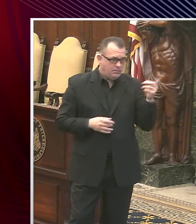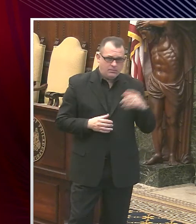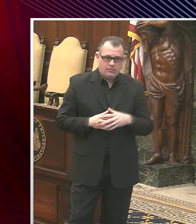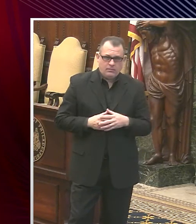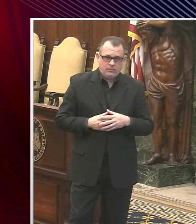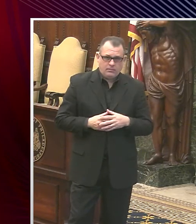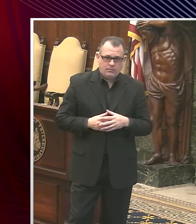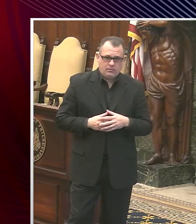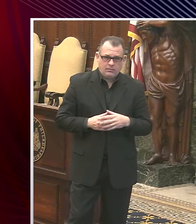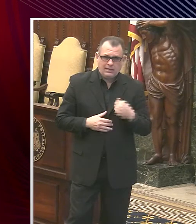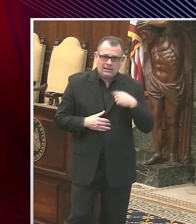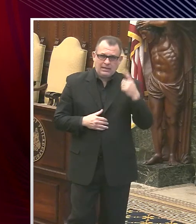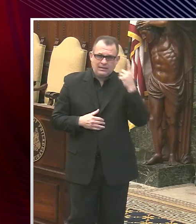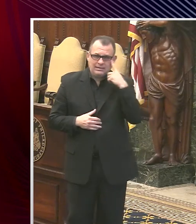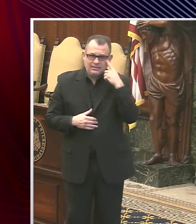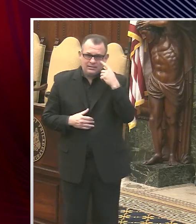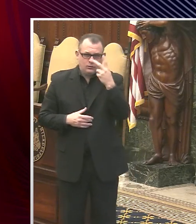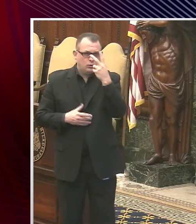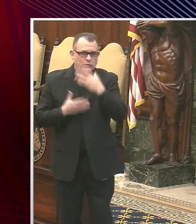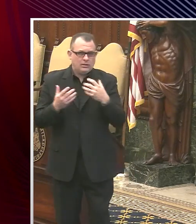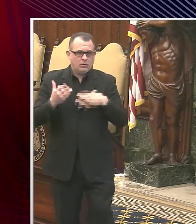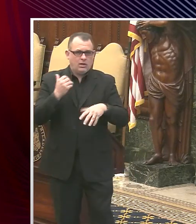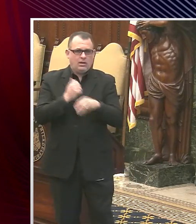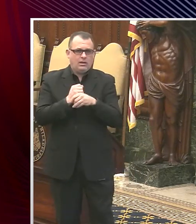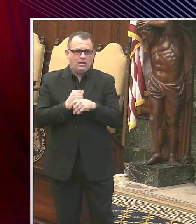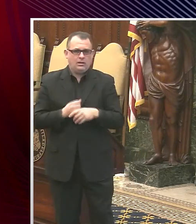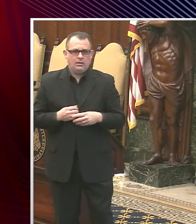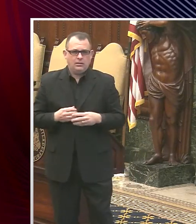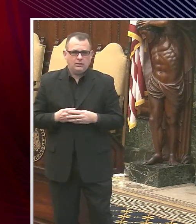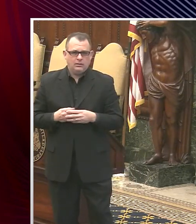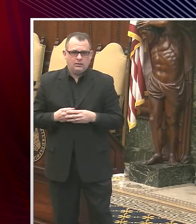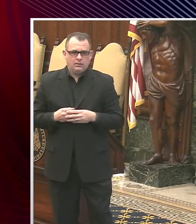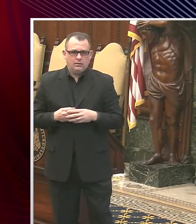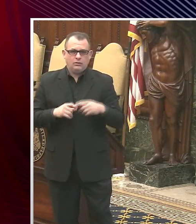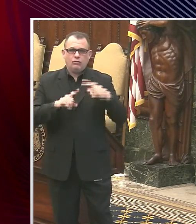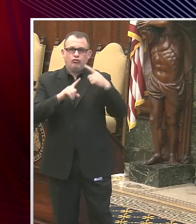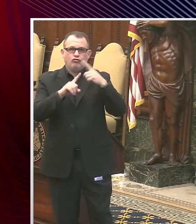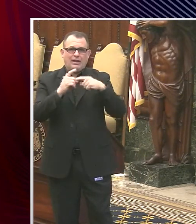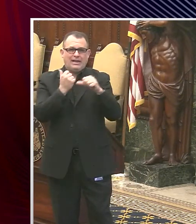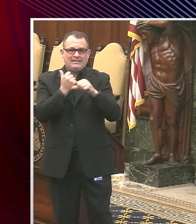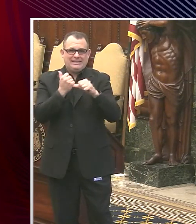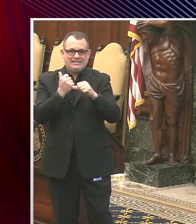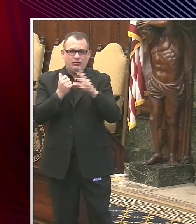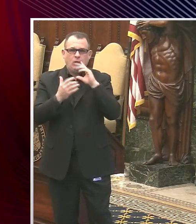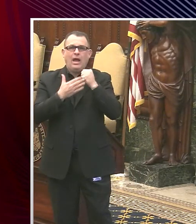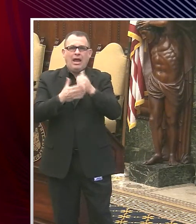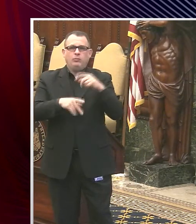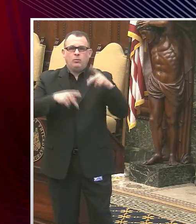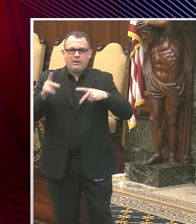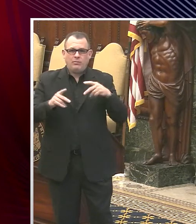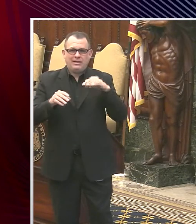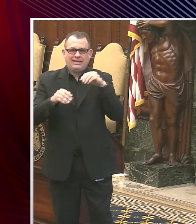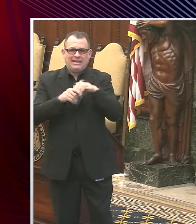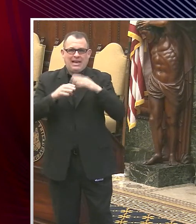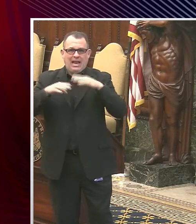I think the only other 2 things I would add, I mean, you mentioned rental assistance. I think it will help keep people in their